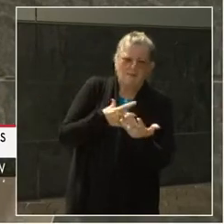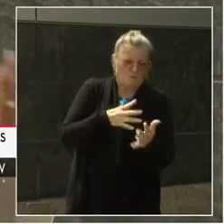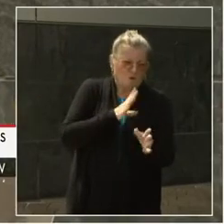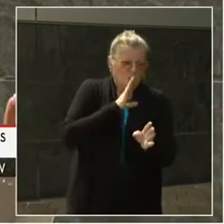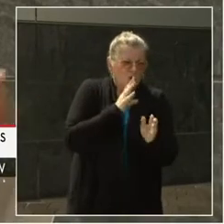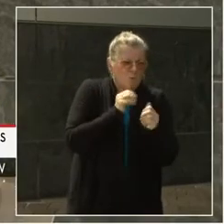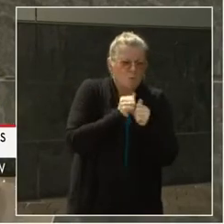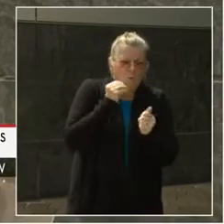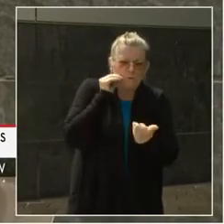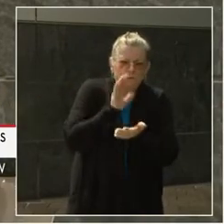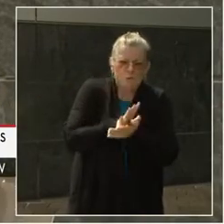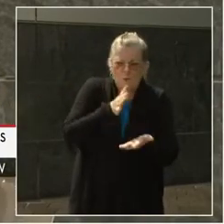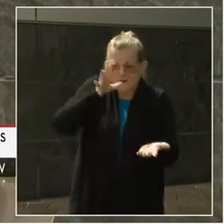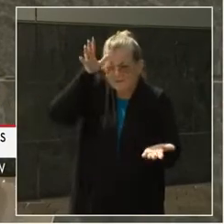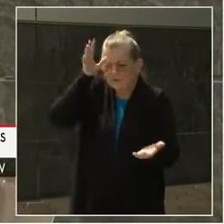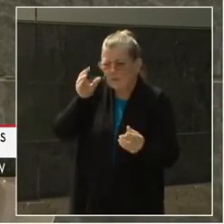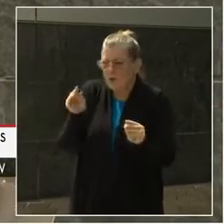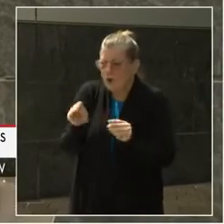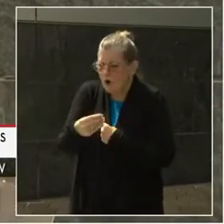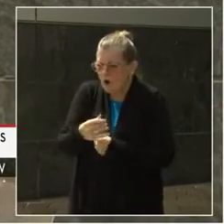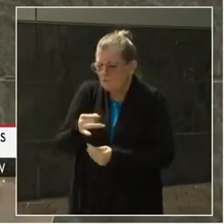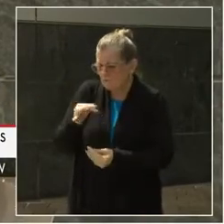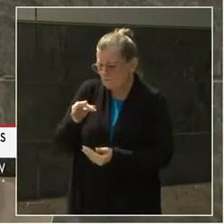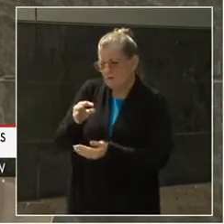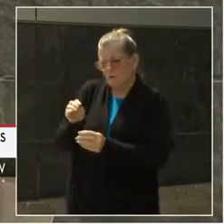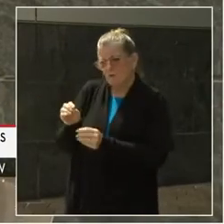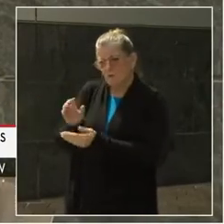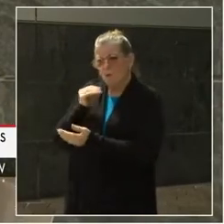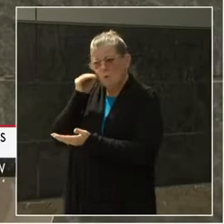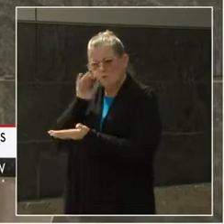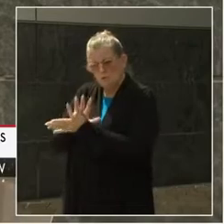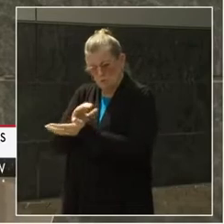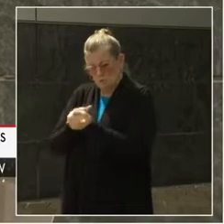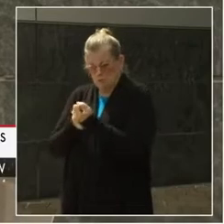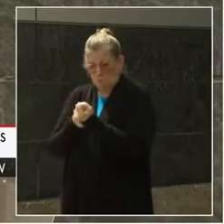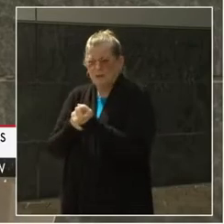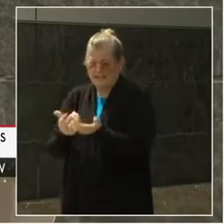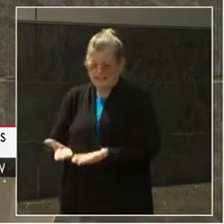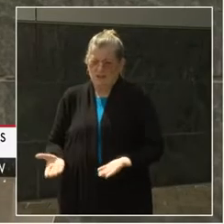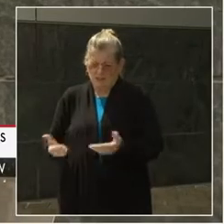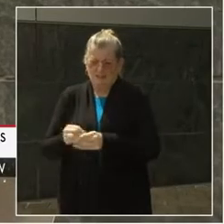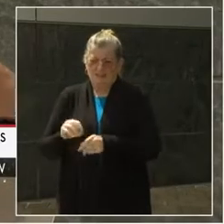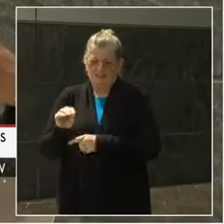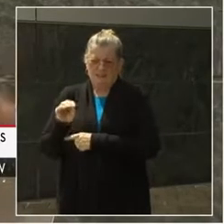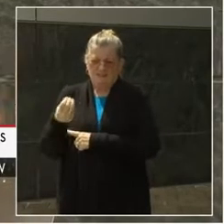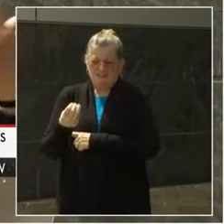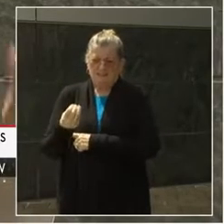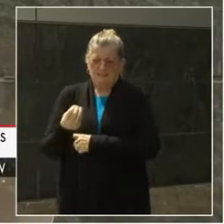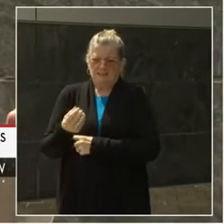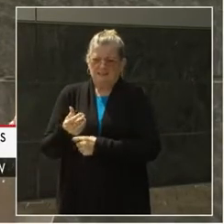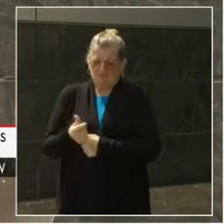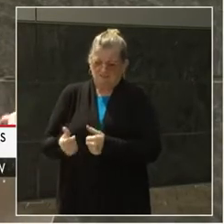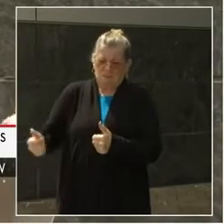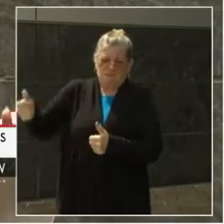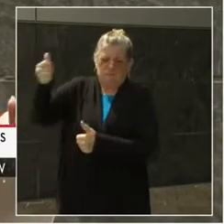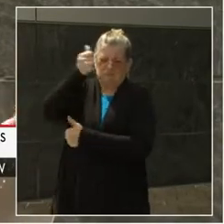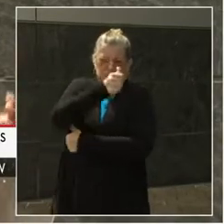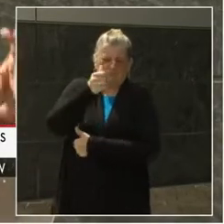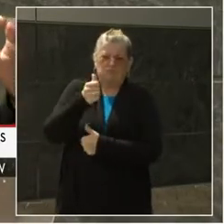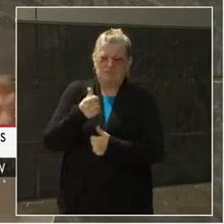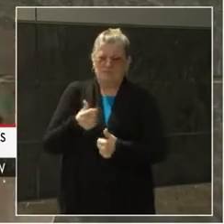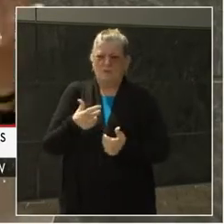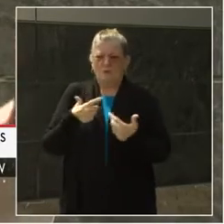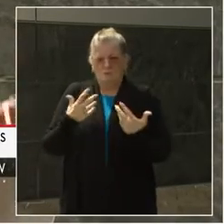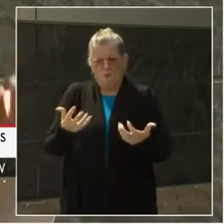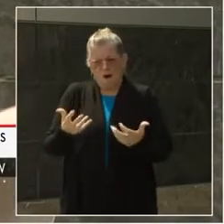here at the Office of the State Superintendent, and we want our homeschool families to reach out to us so that we can let them know the programs that are